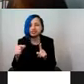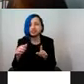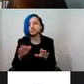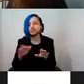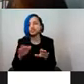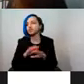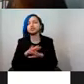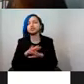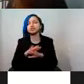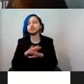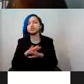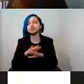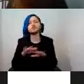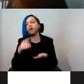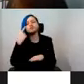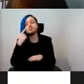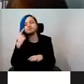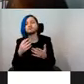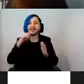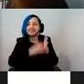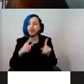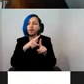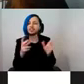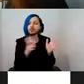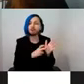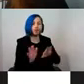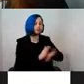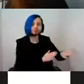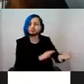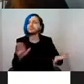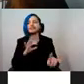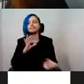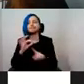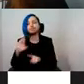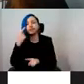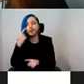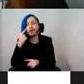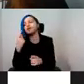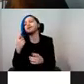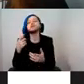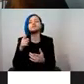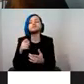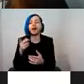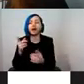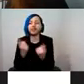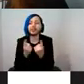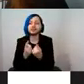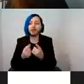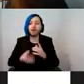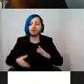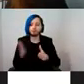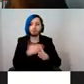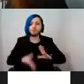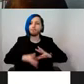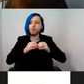scans or digital records of objects. It's specifically looking at things that are born digital in nature. So it's